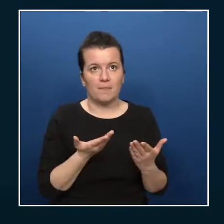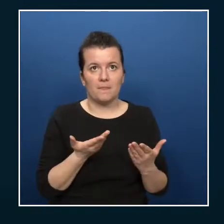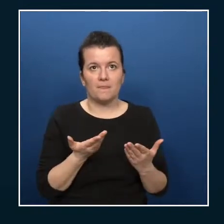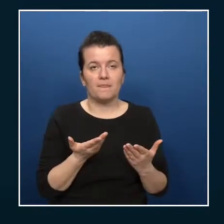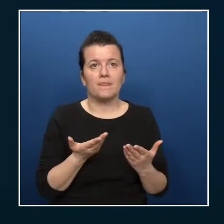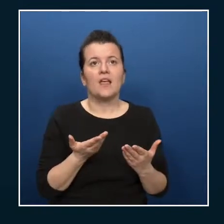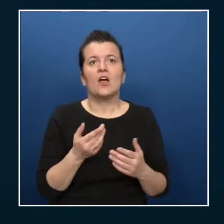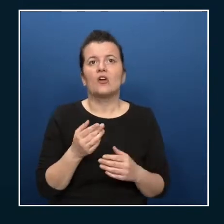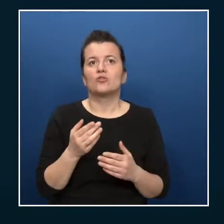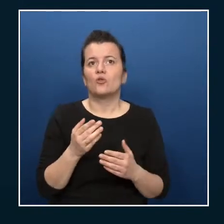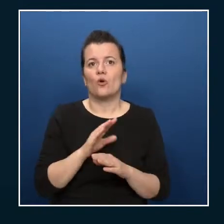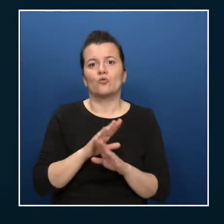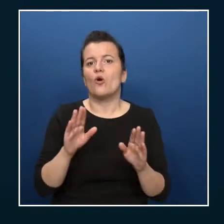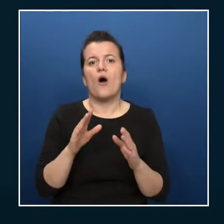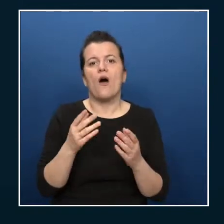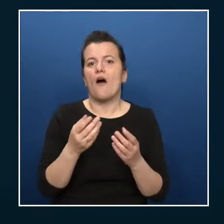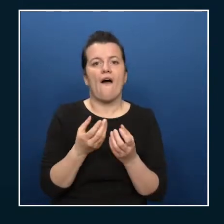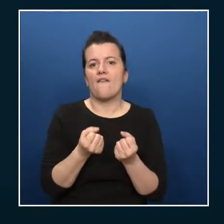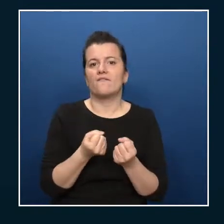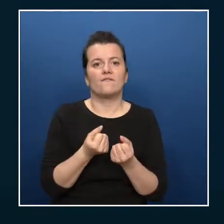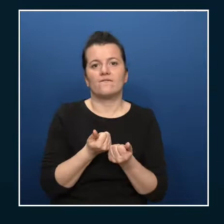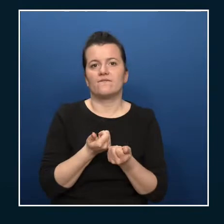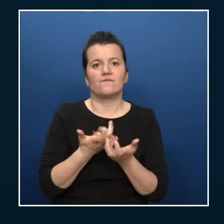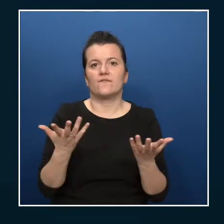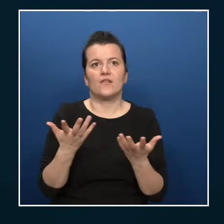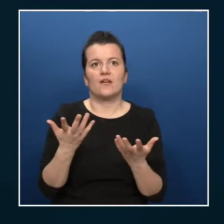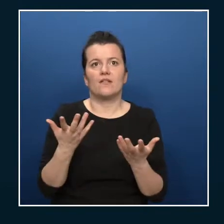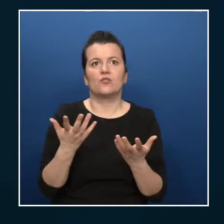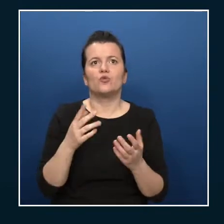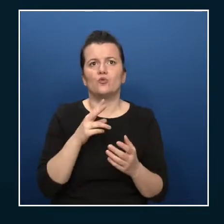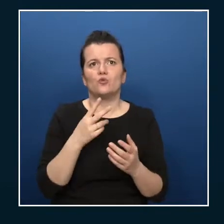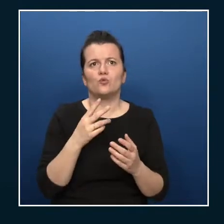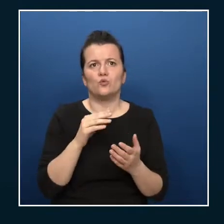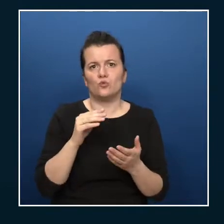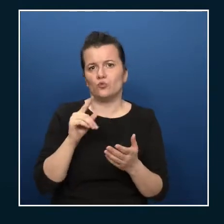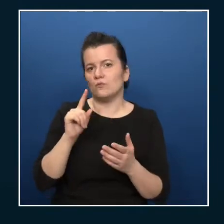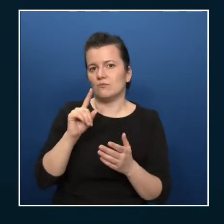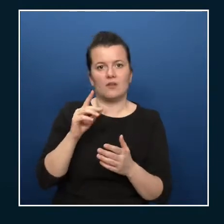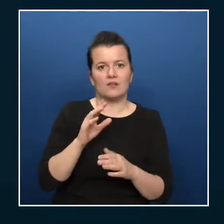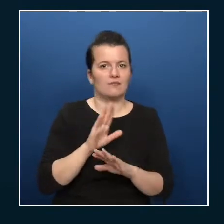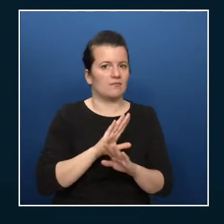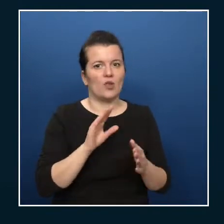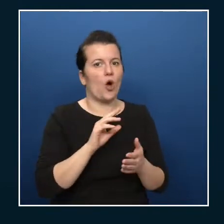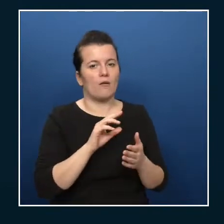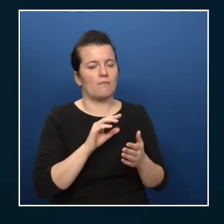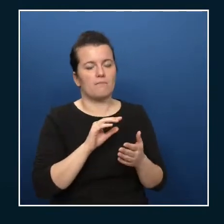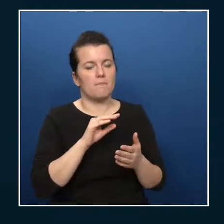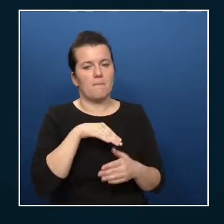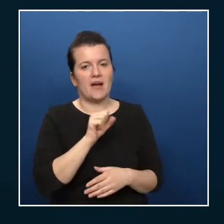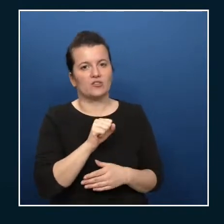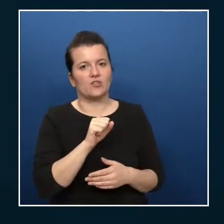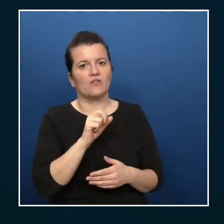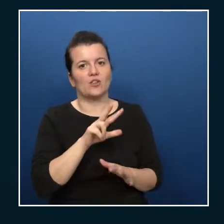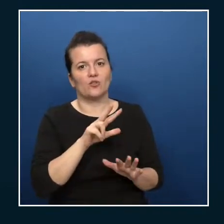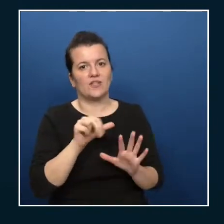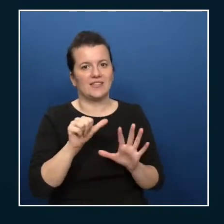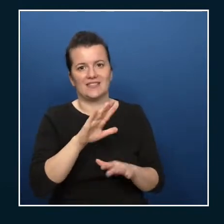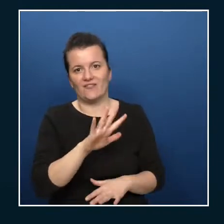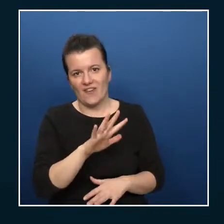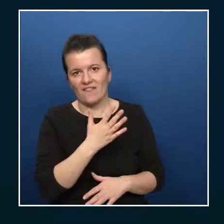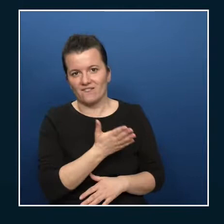you normally would have when you also use Office 365, right? Of Microsoft 365, I have to say, by the way. But